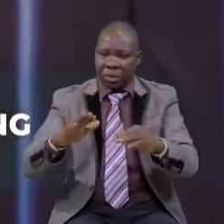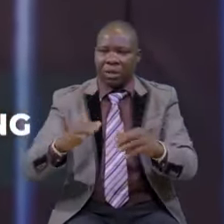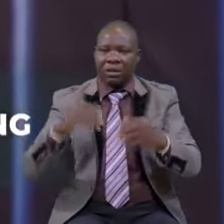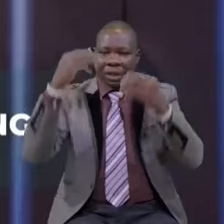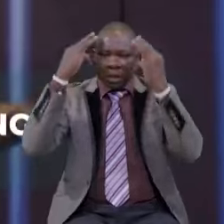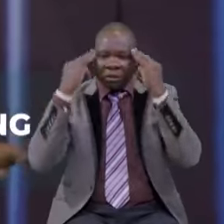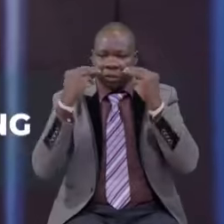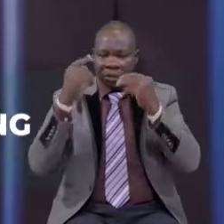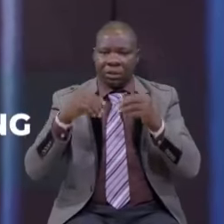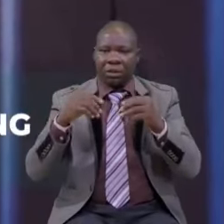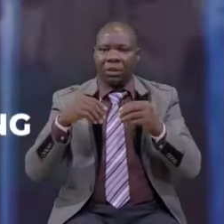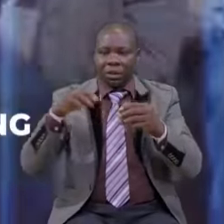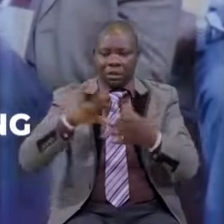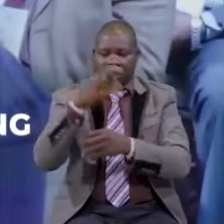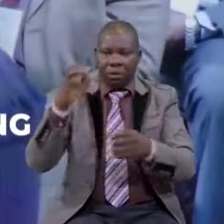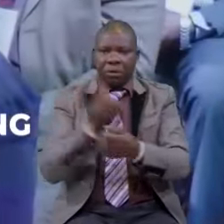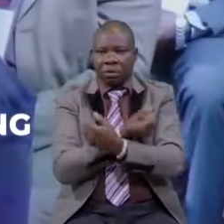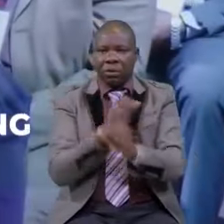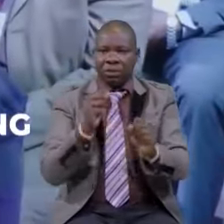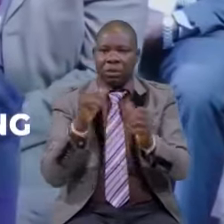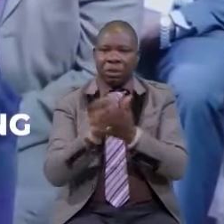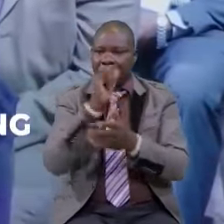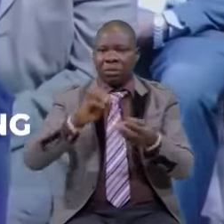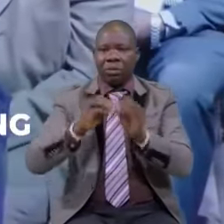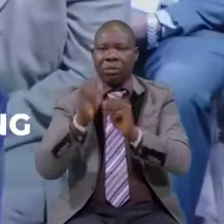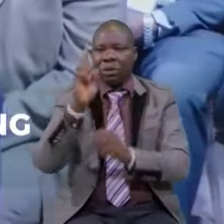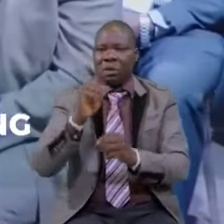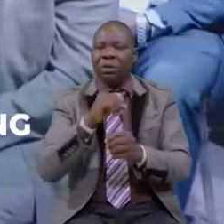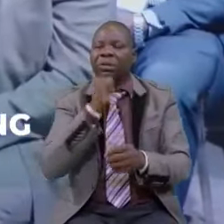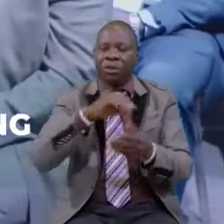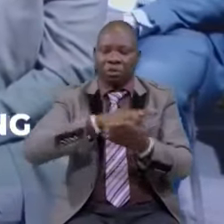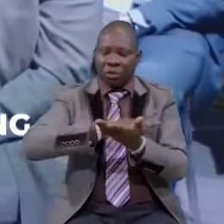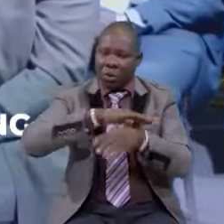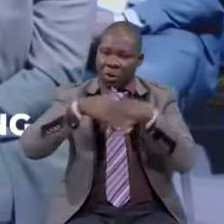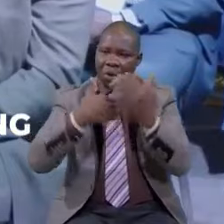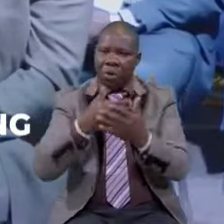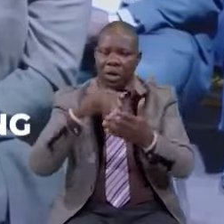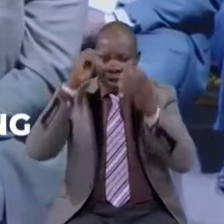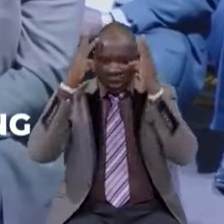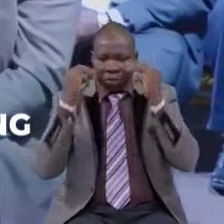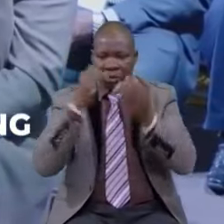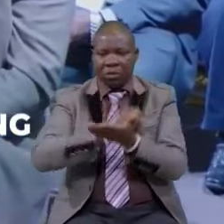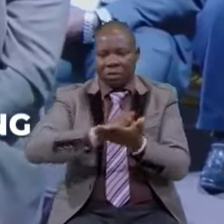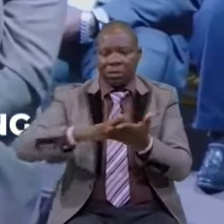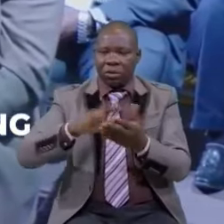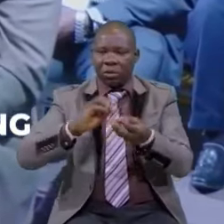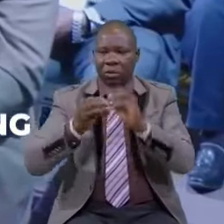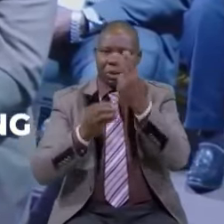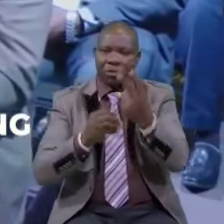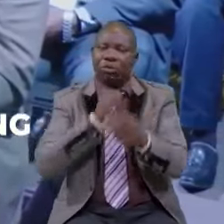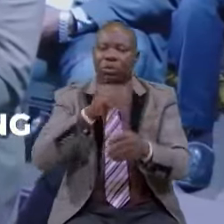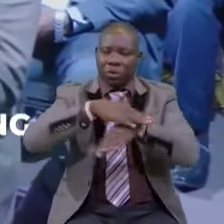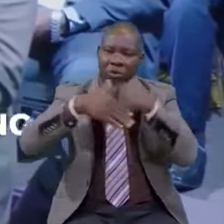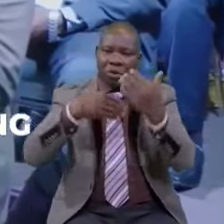of salvation, that's number one, that's not all. Experience of sanctification, that's number two, it's not all. Experience of